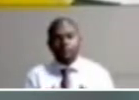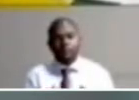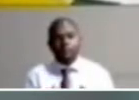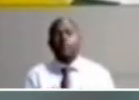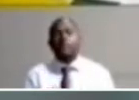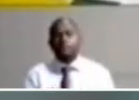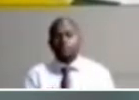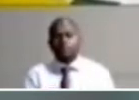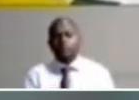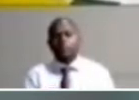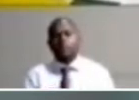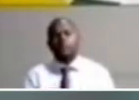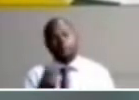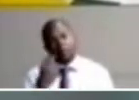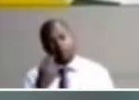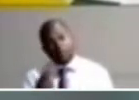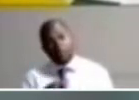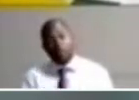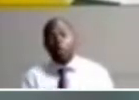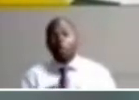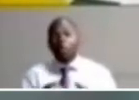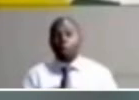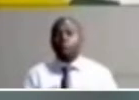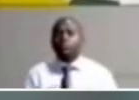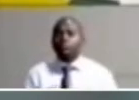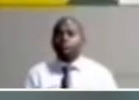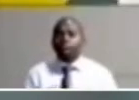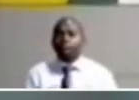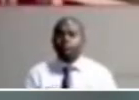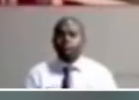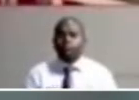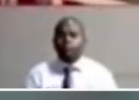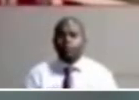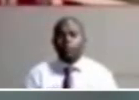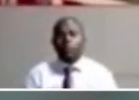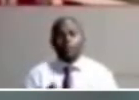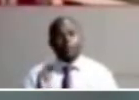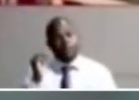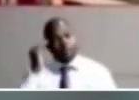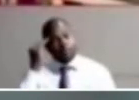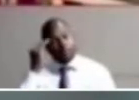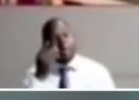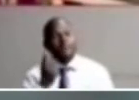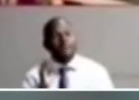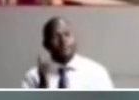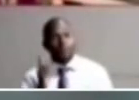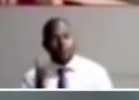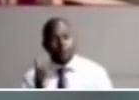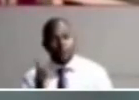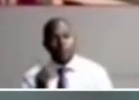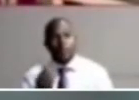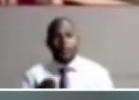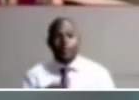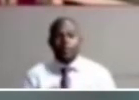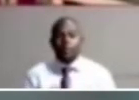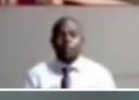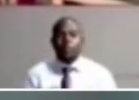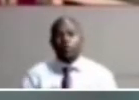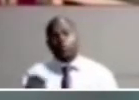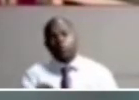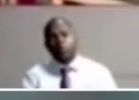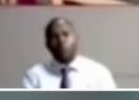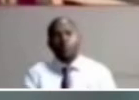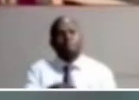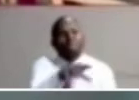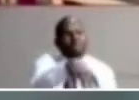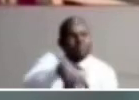But also look at home deliveries. With the modern phones, you may not have to go to the markets. You